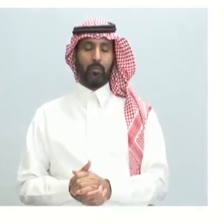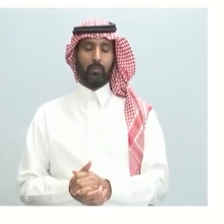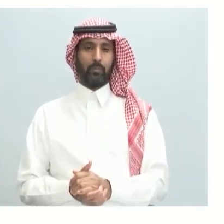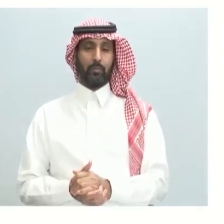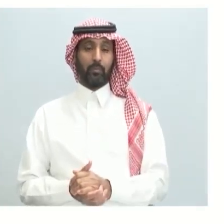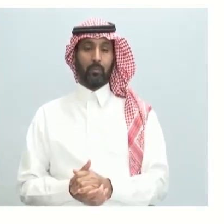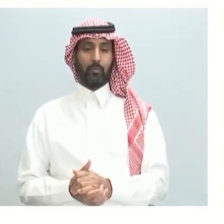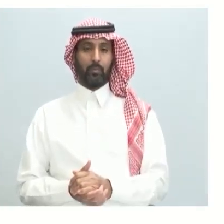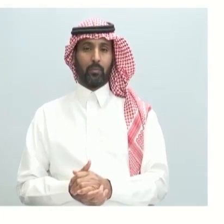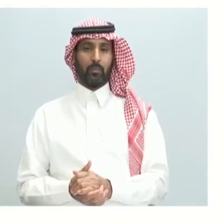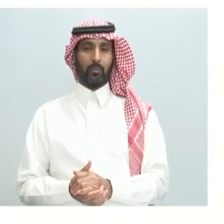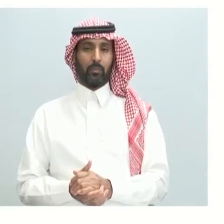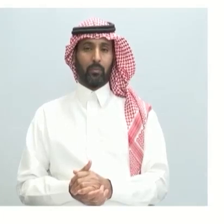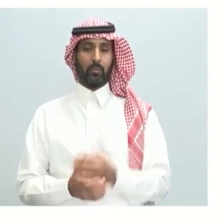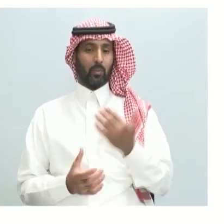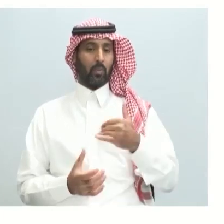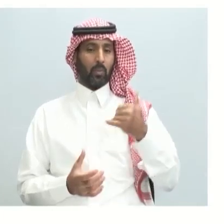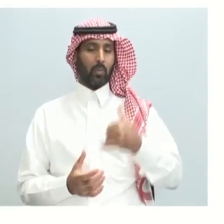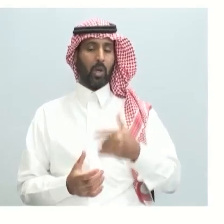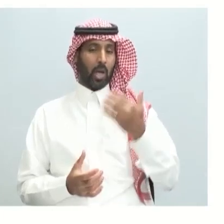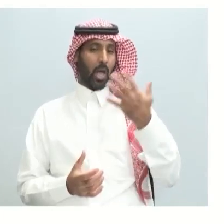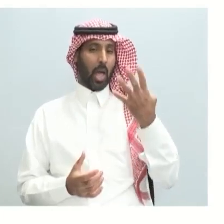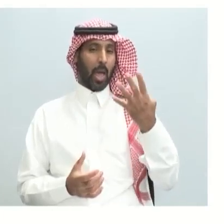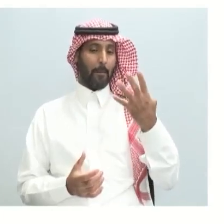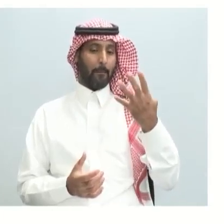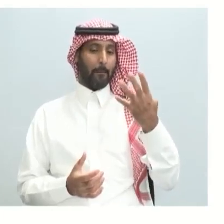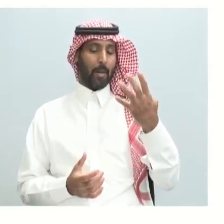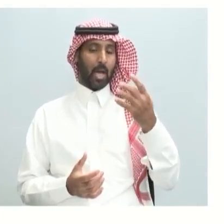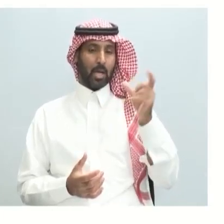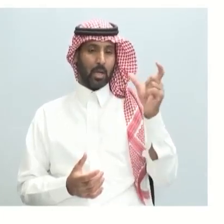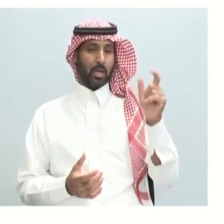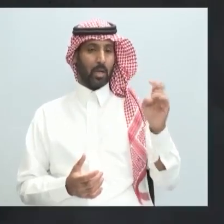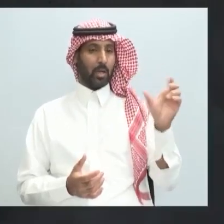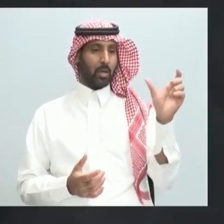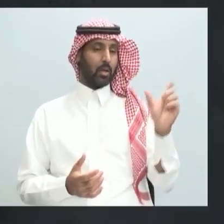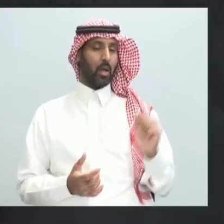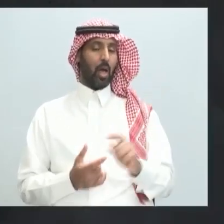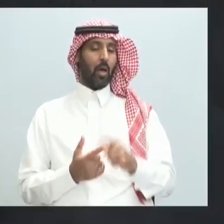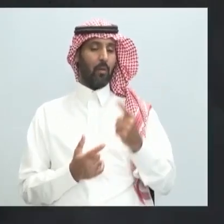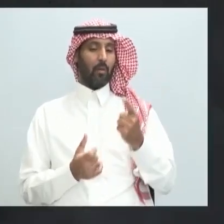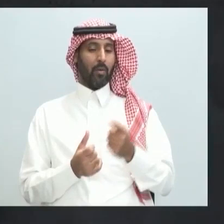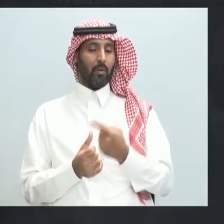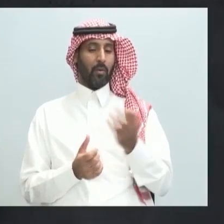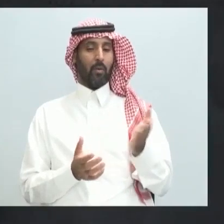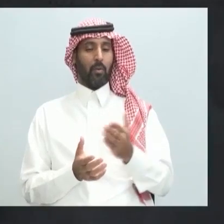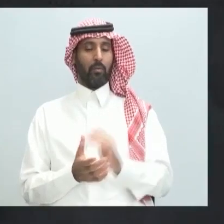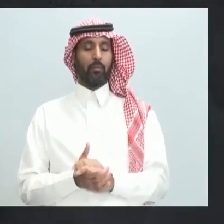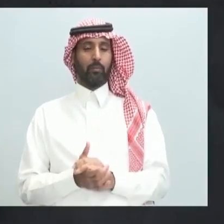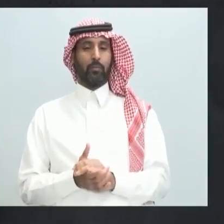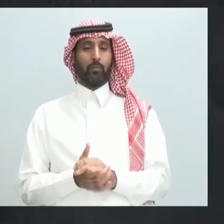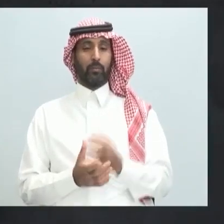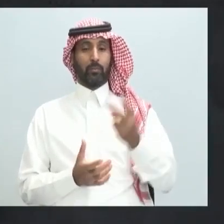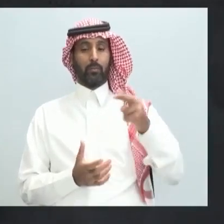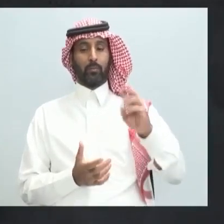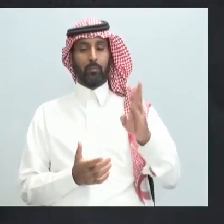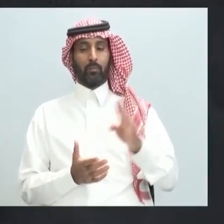four-letter word, and in the middle is O-R. So the first letter is missing. Then we have O-R, then